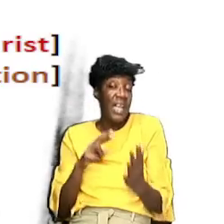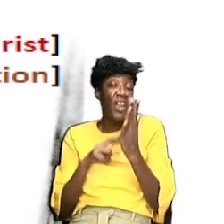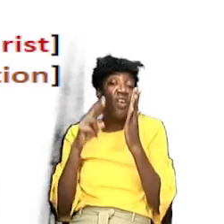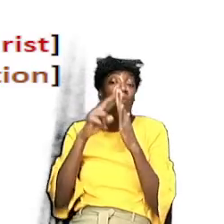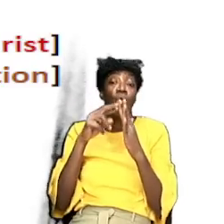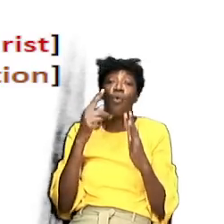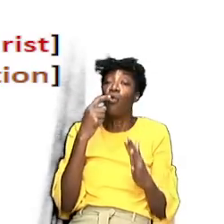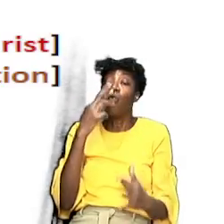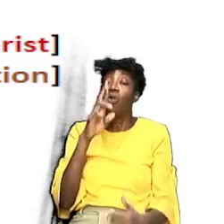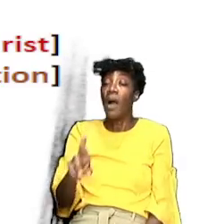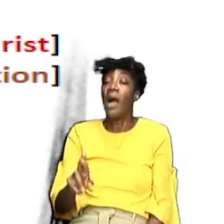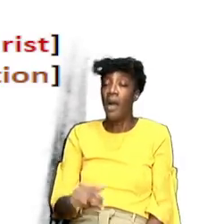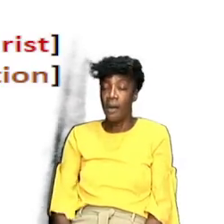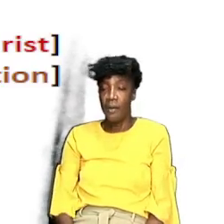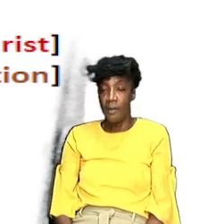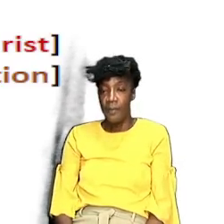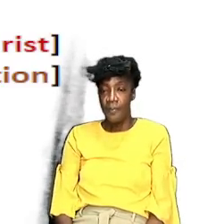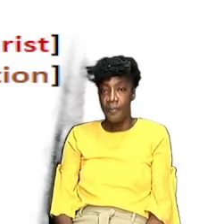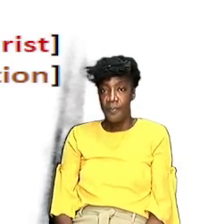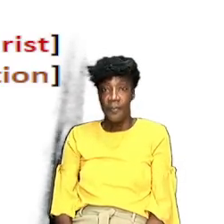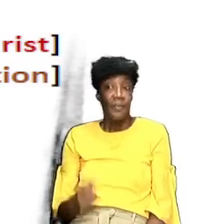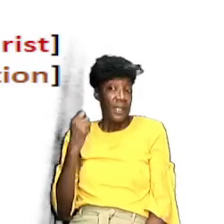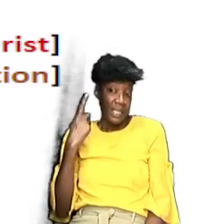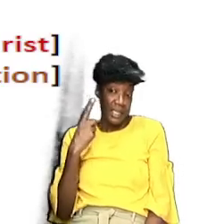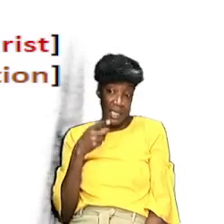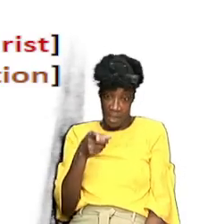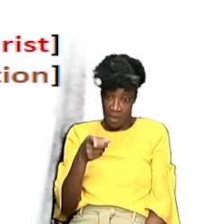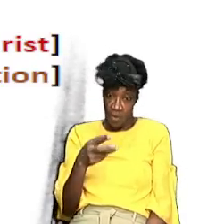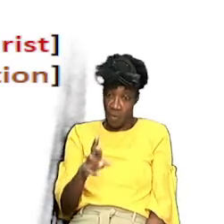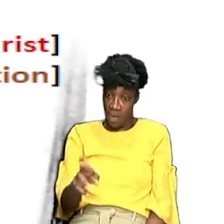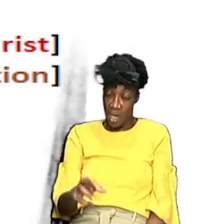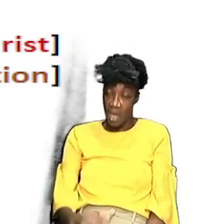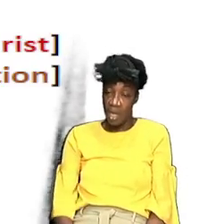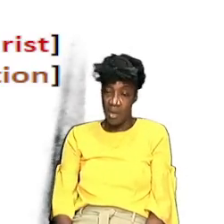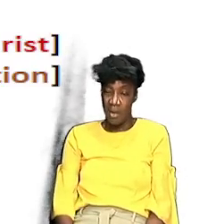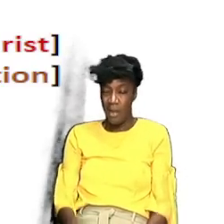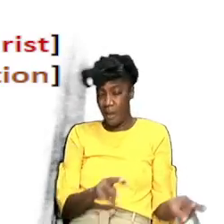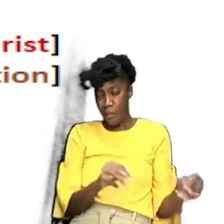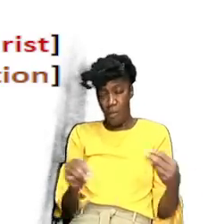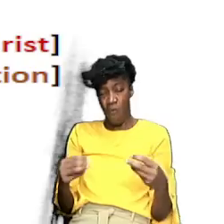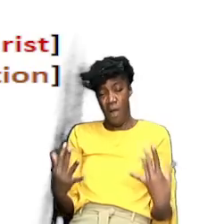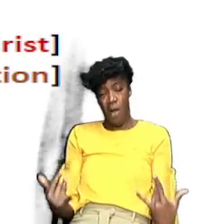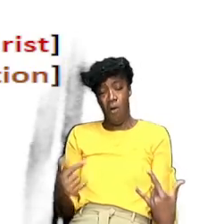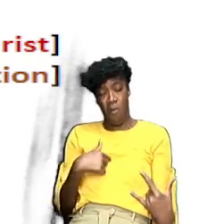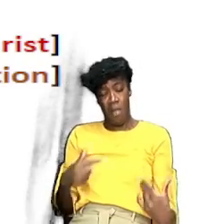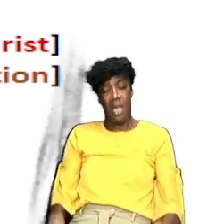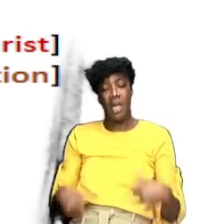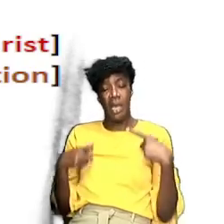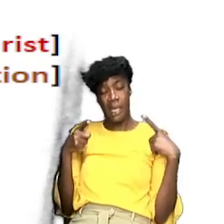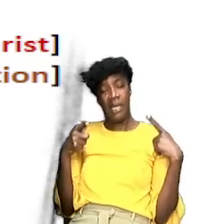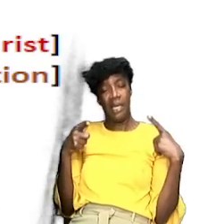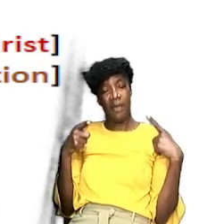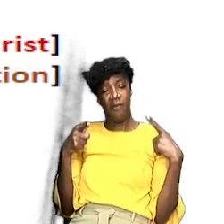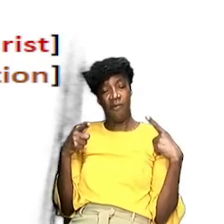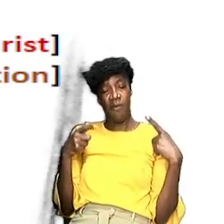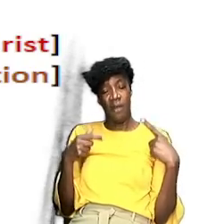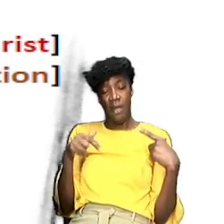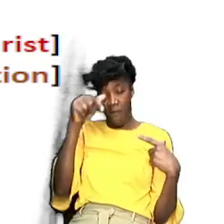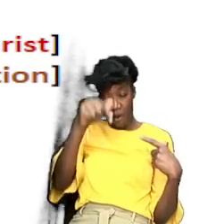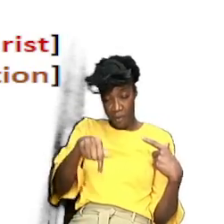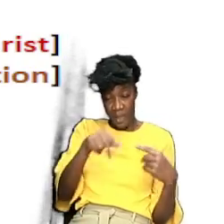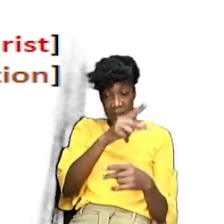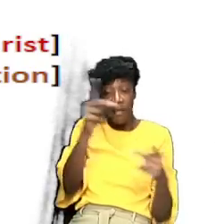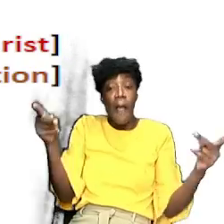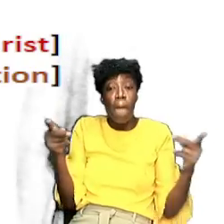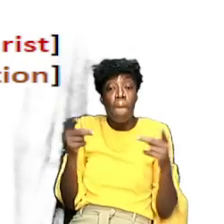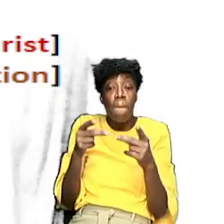are. And then from understanding who you are, then you move on to say, how do I live from this